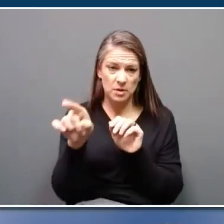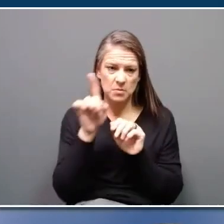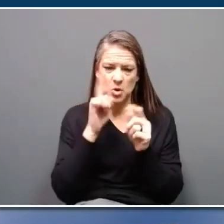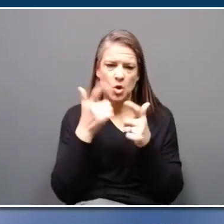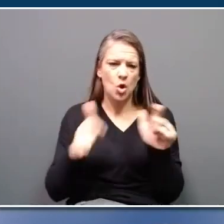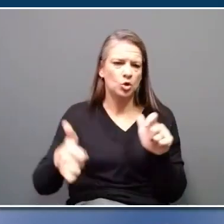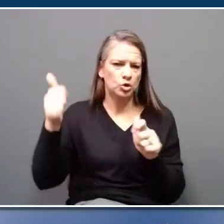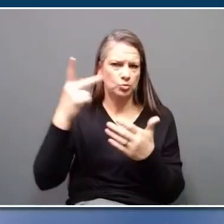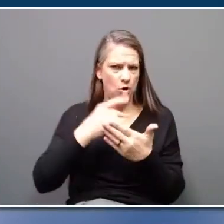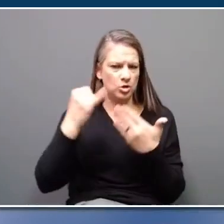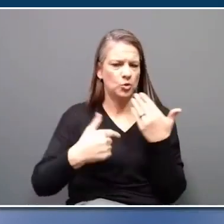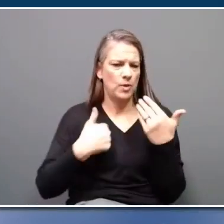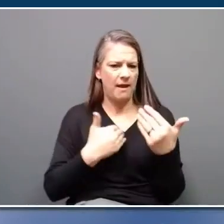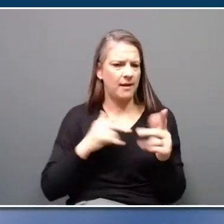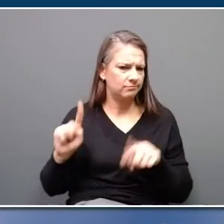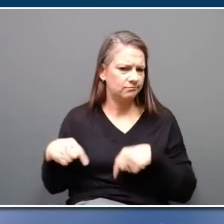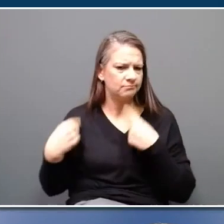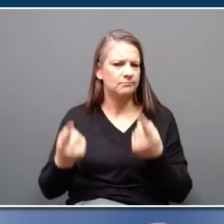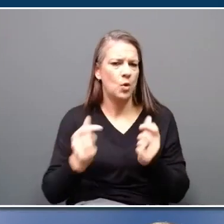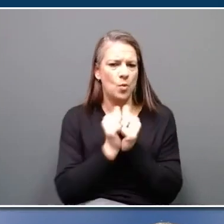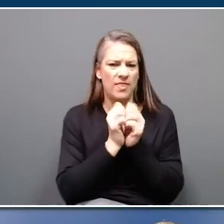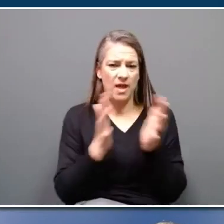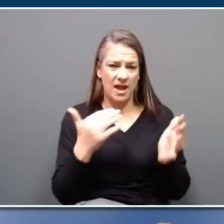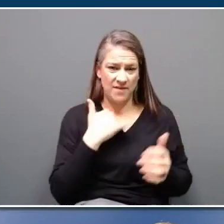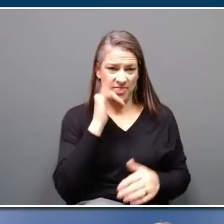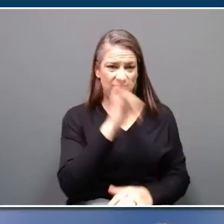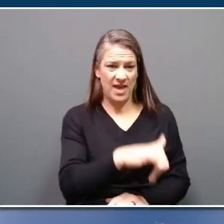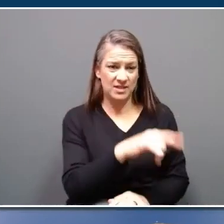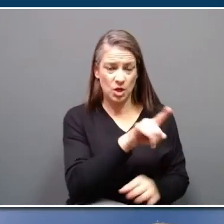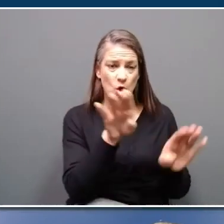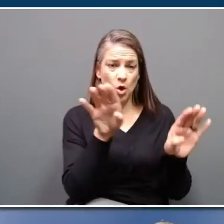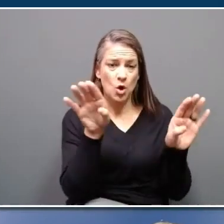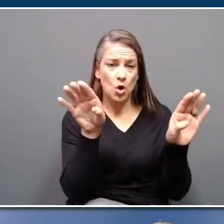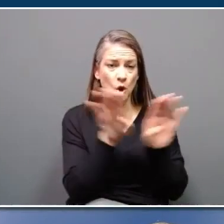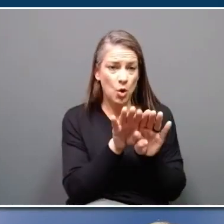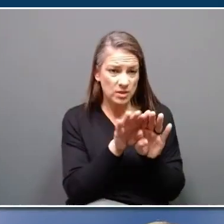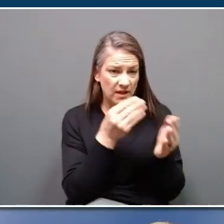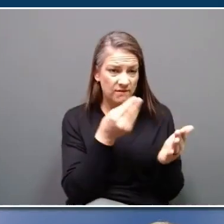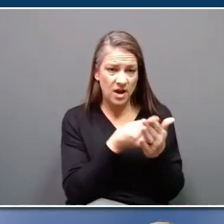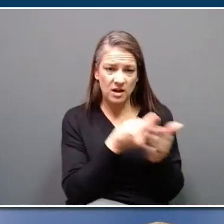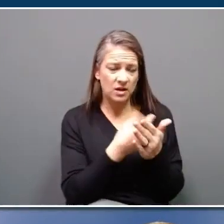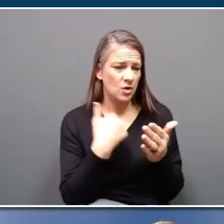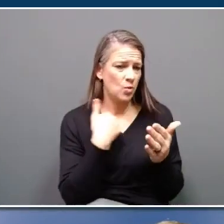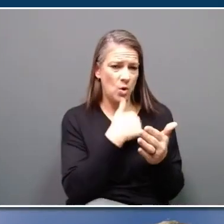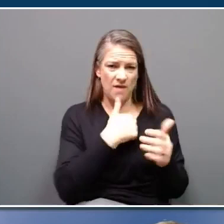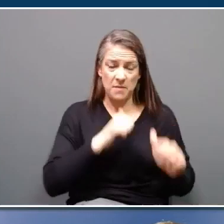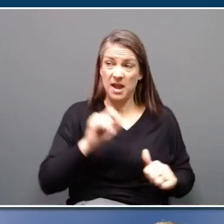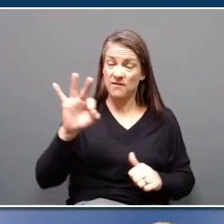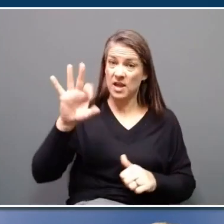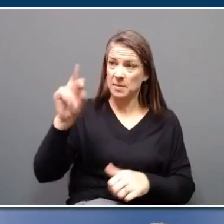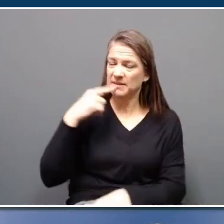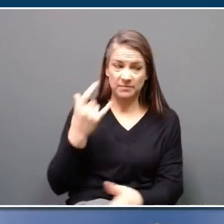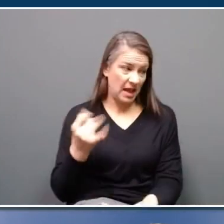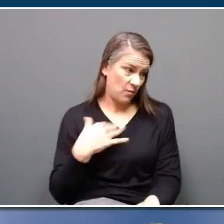had in a while. Without having that closing fund, we don't have the ability when the company says, well, if only we had an access